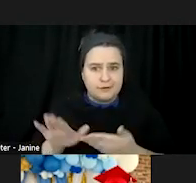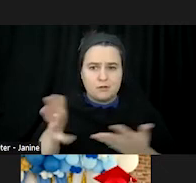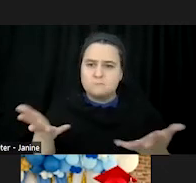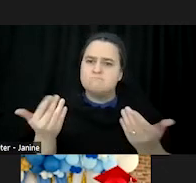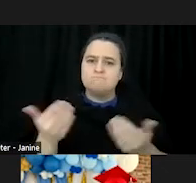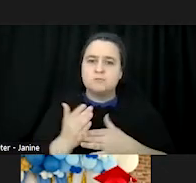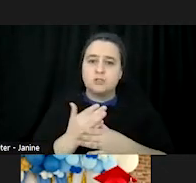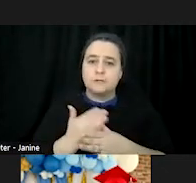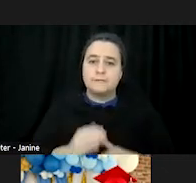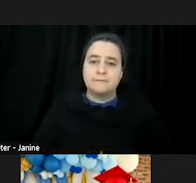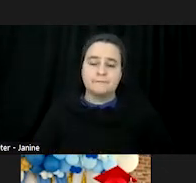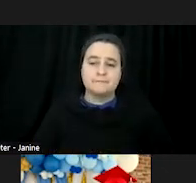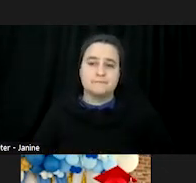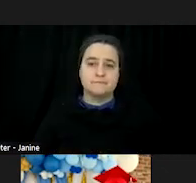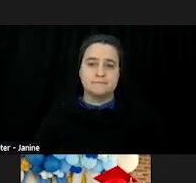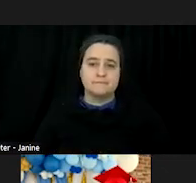share that?